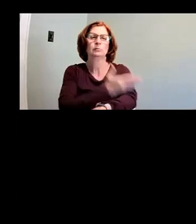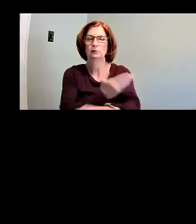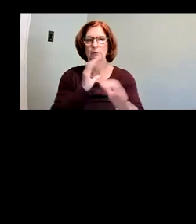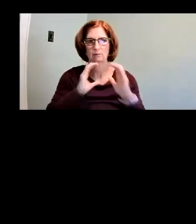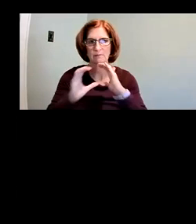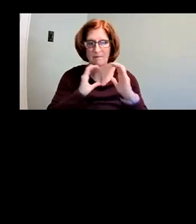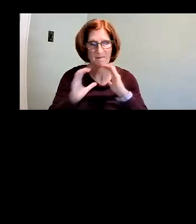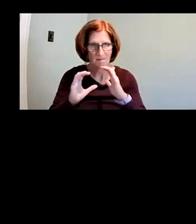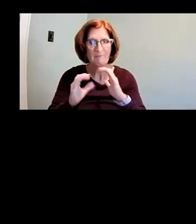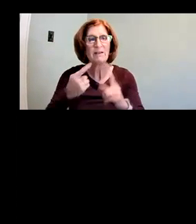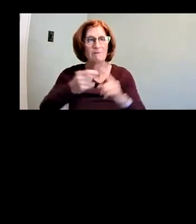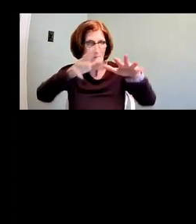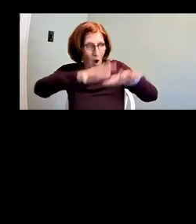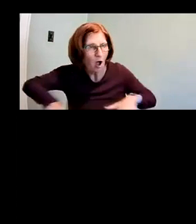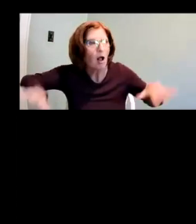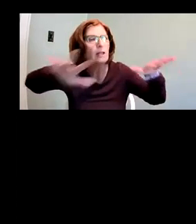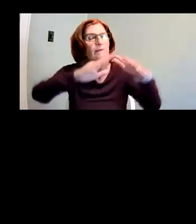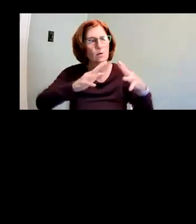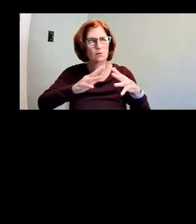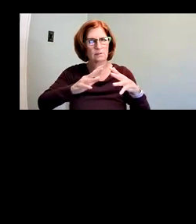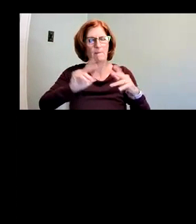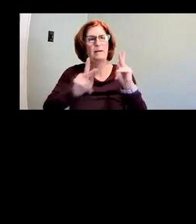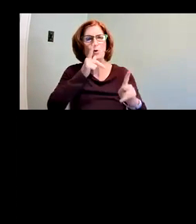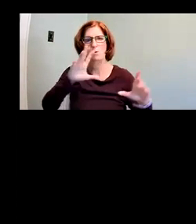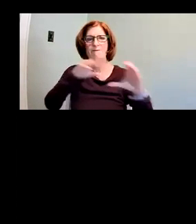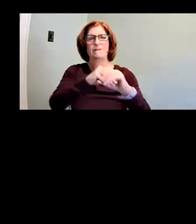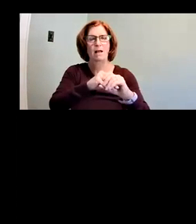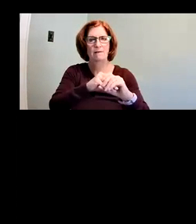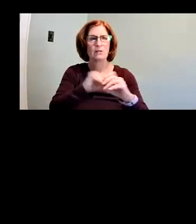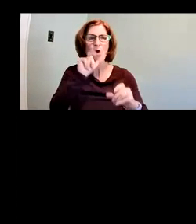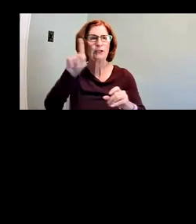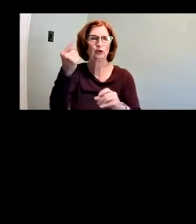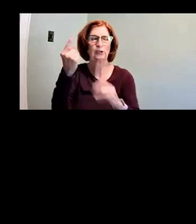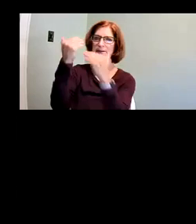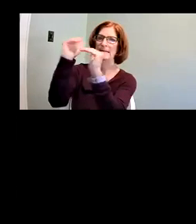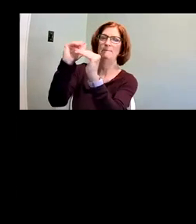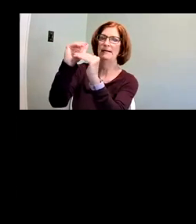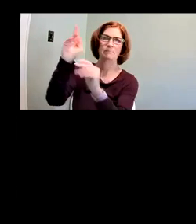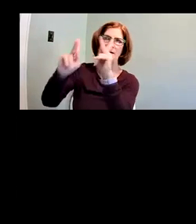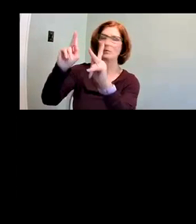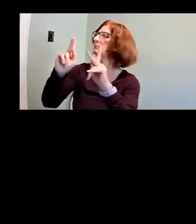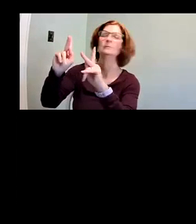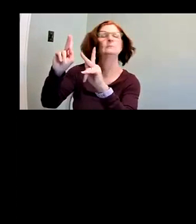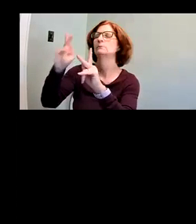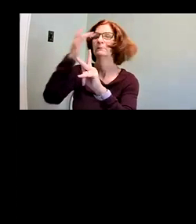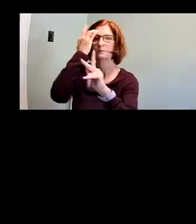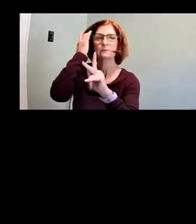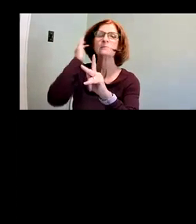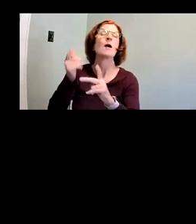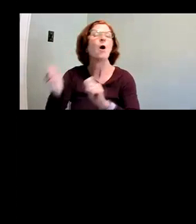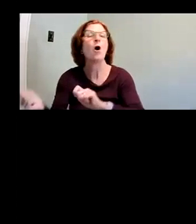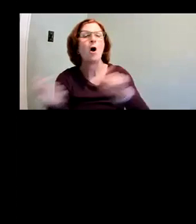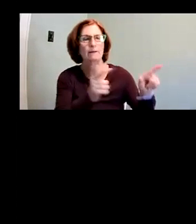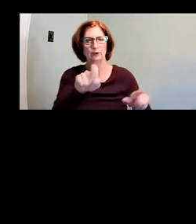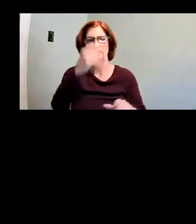intra and intercommunication, so that the entire Hill will know what's going on when it goes on.